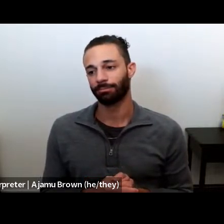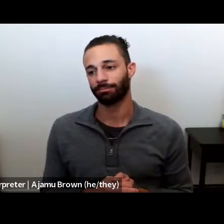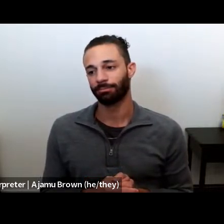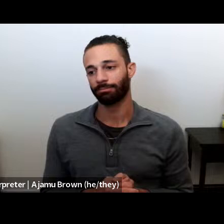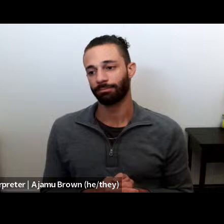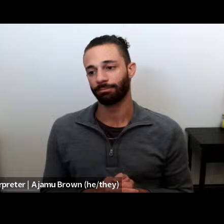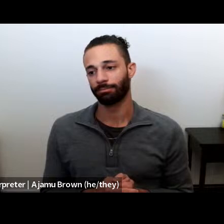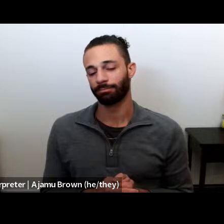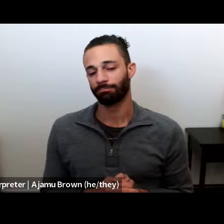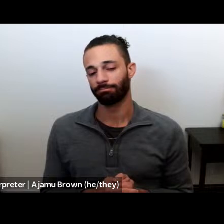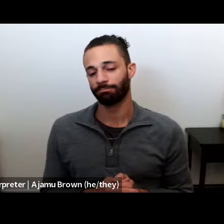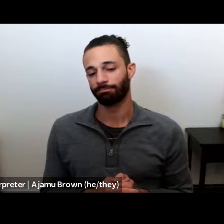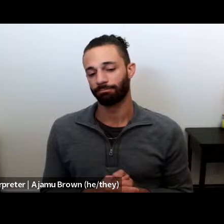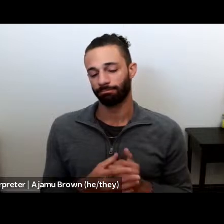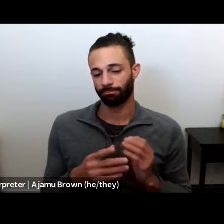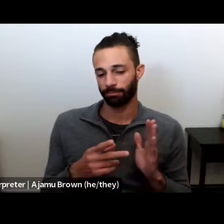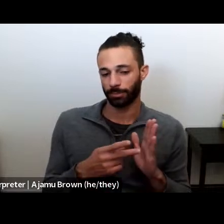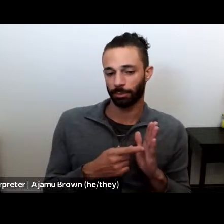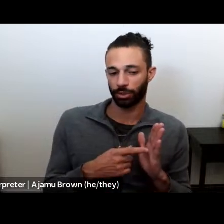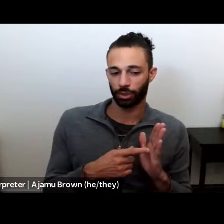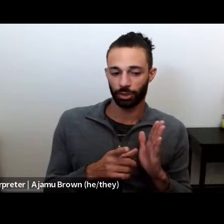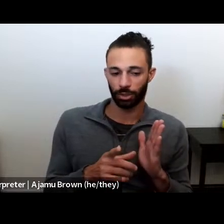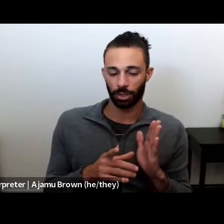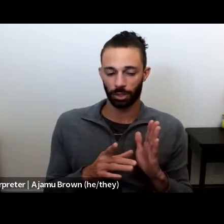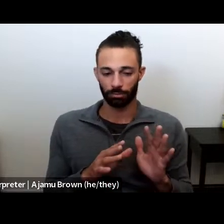Okay, double check.